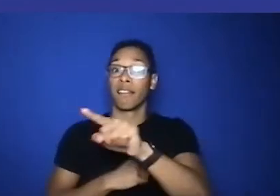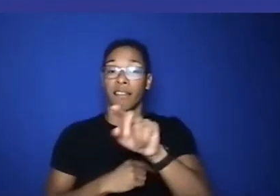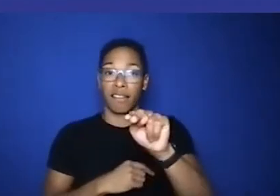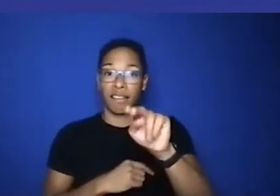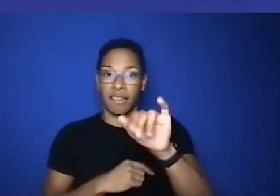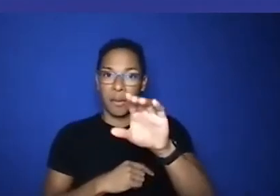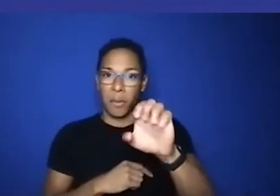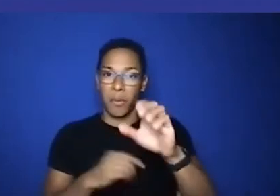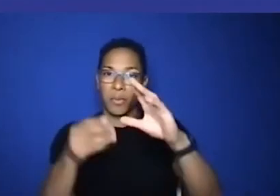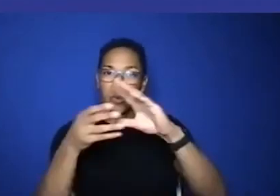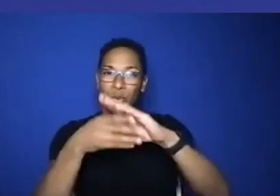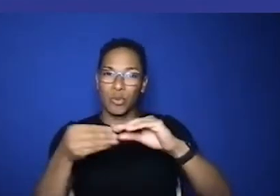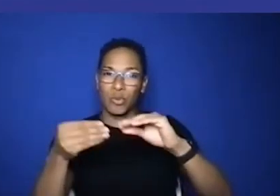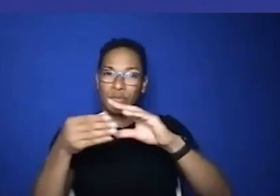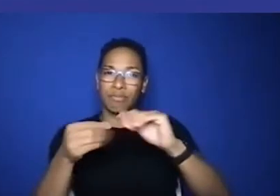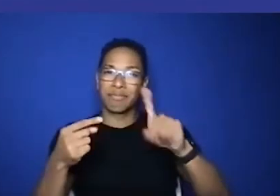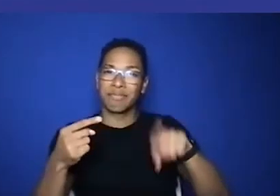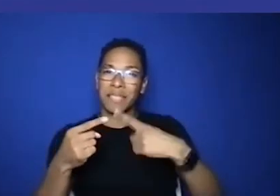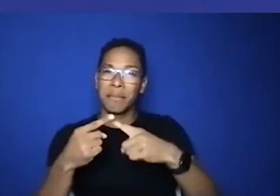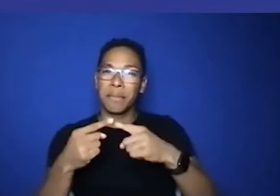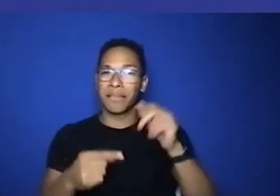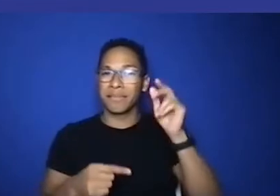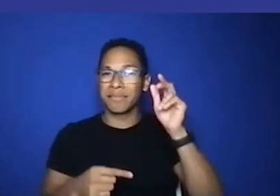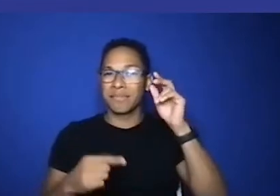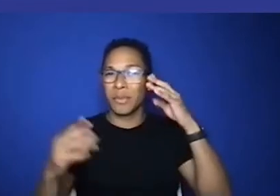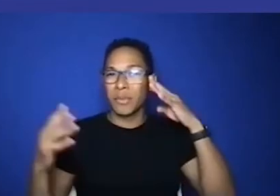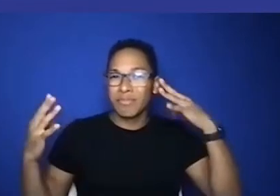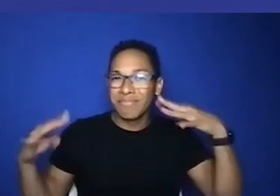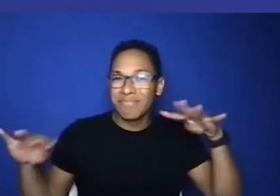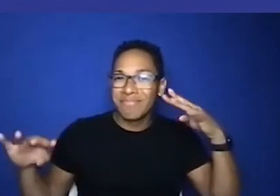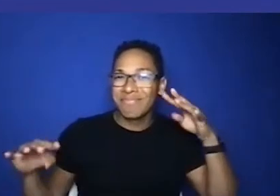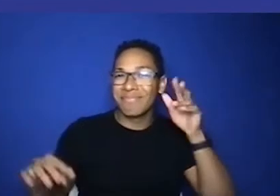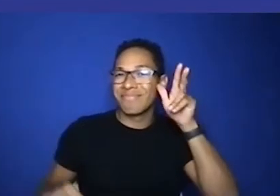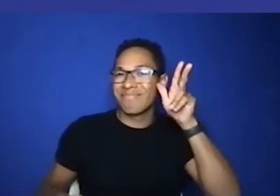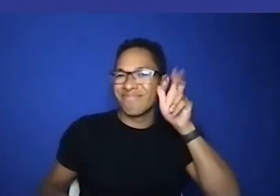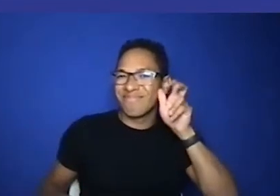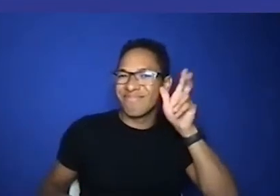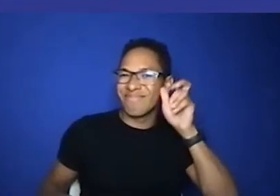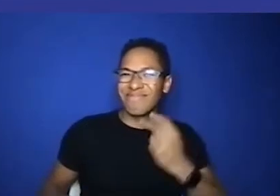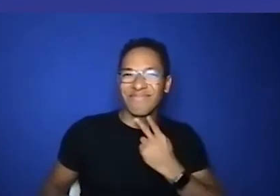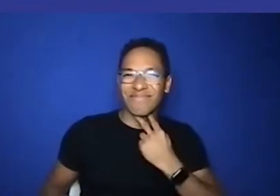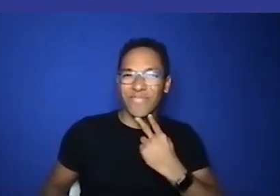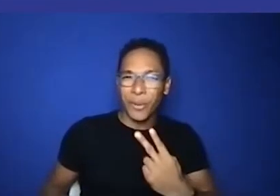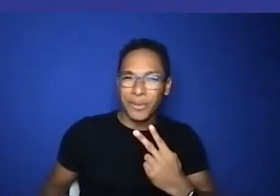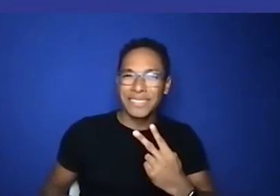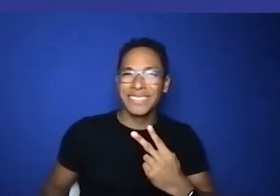around sound and around hearing, like around voices, and how